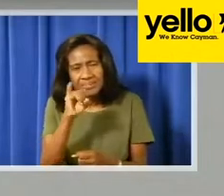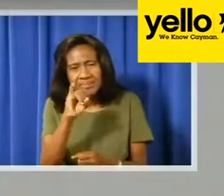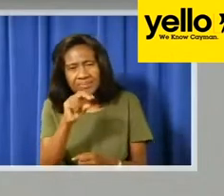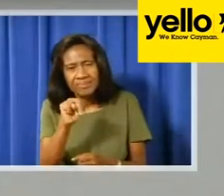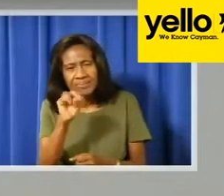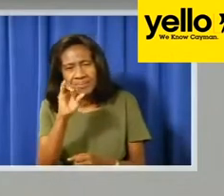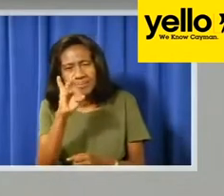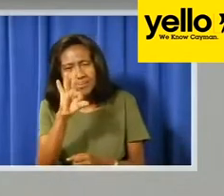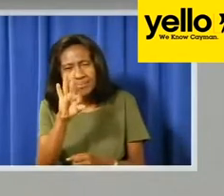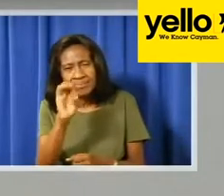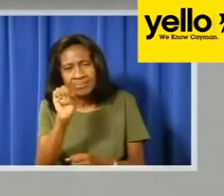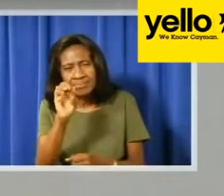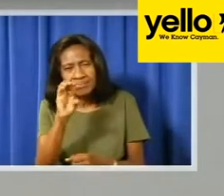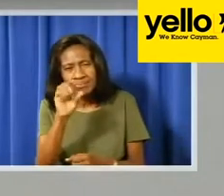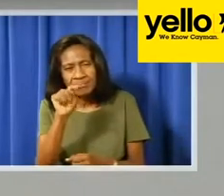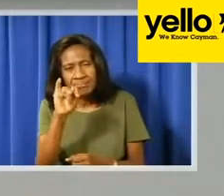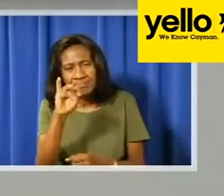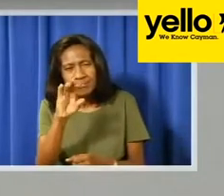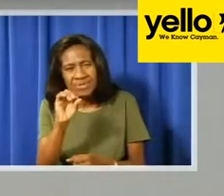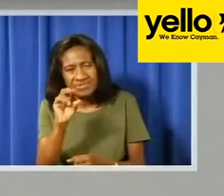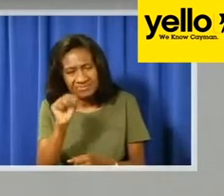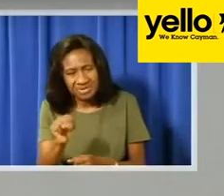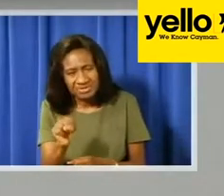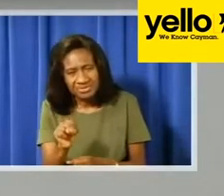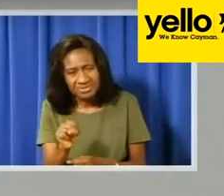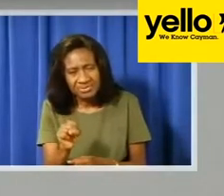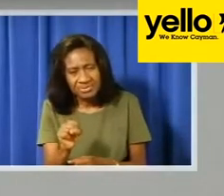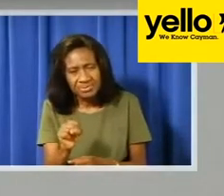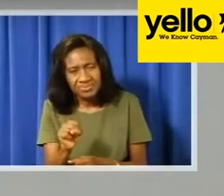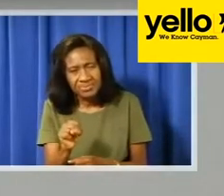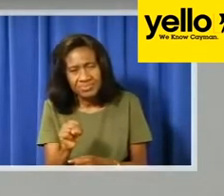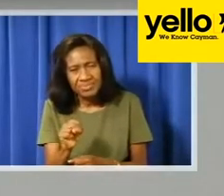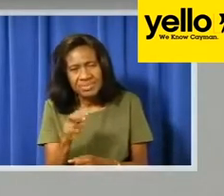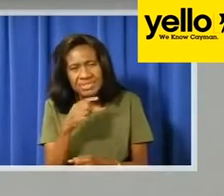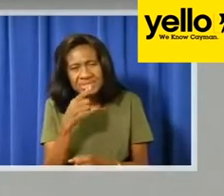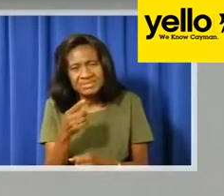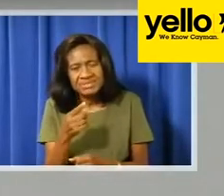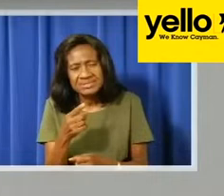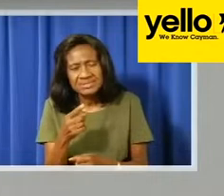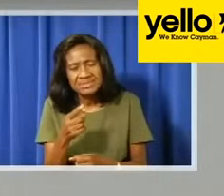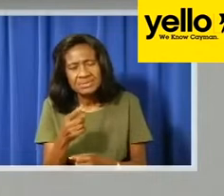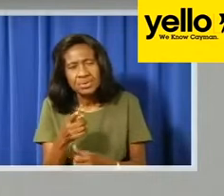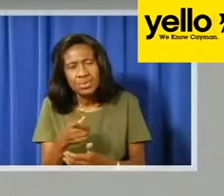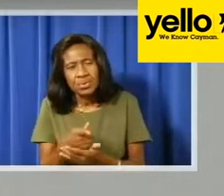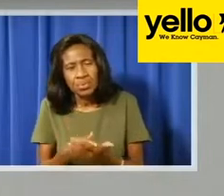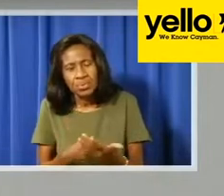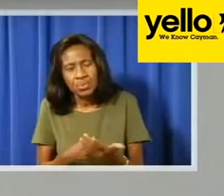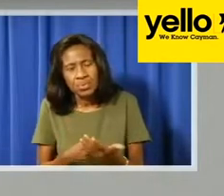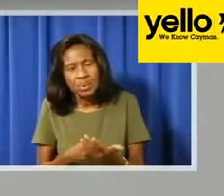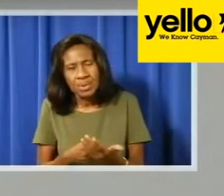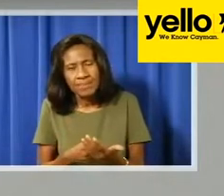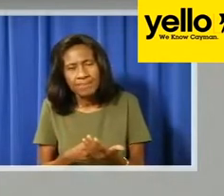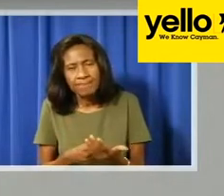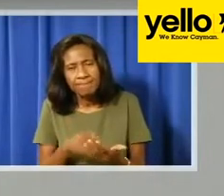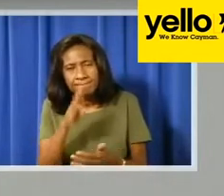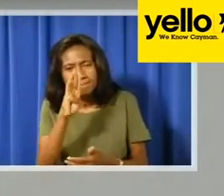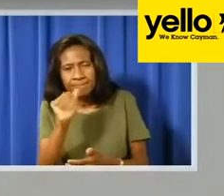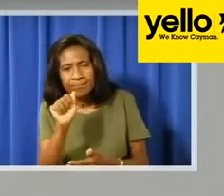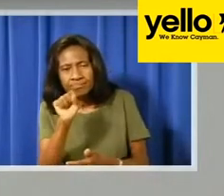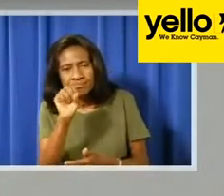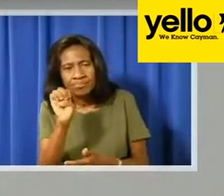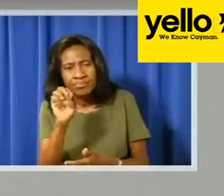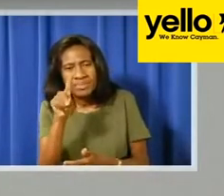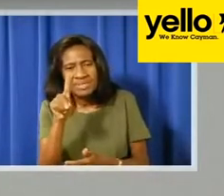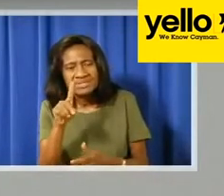Now, those, depending on what they are and exactly what the implications are, you